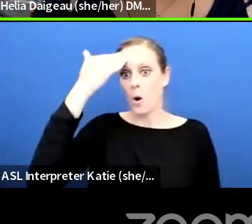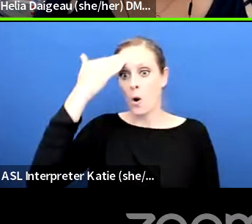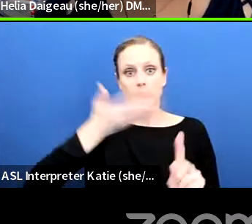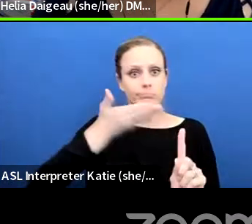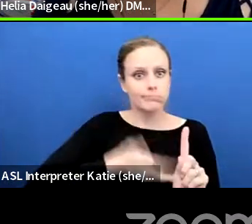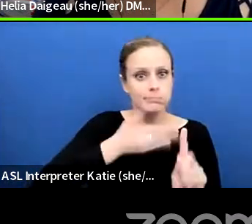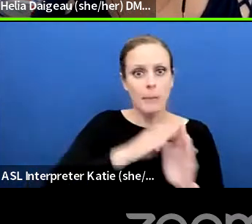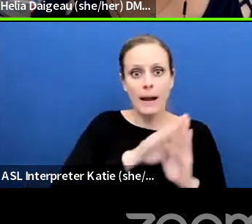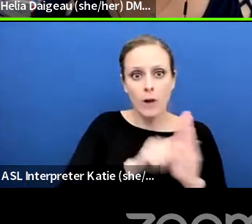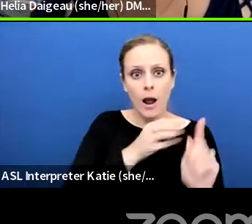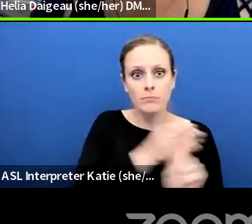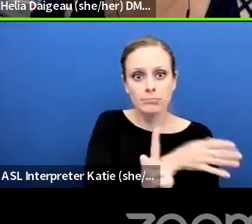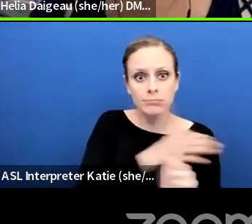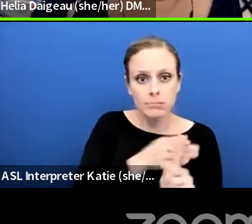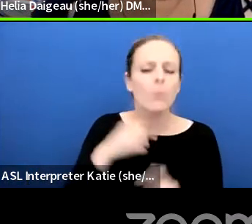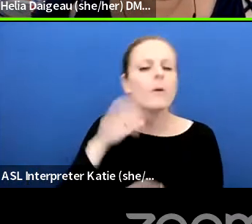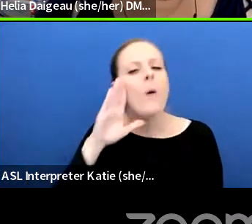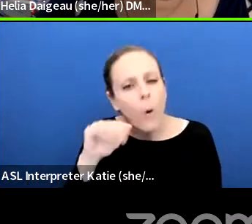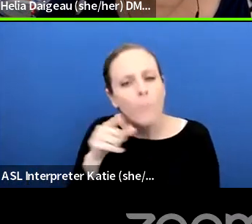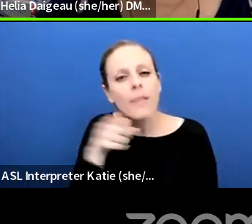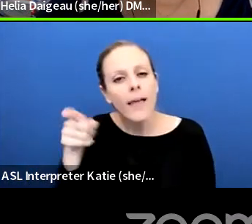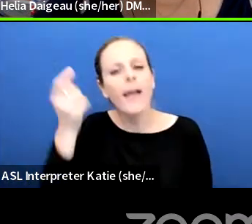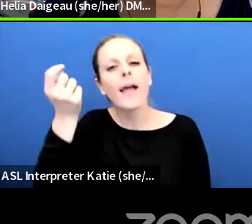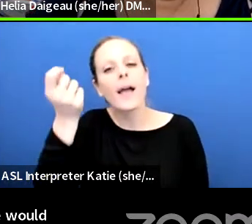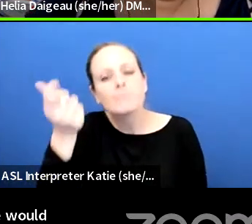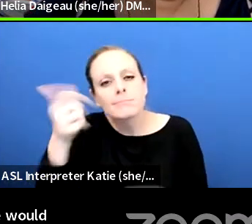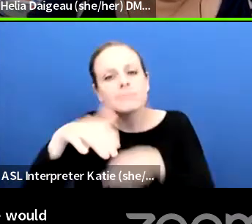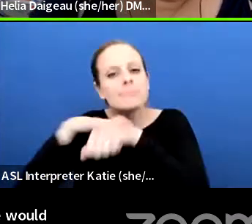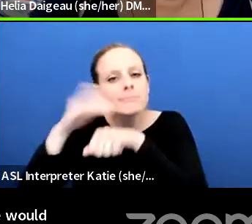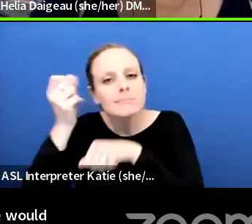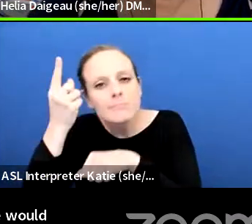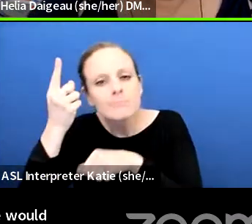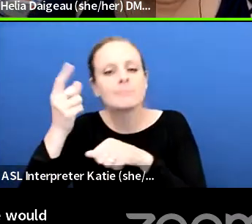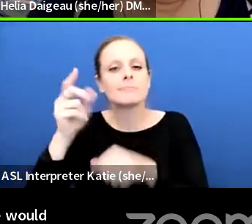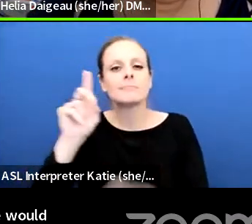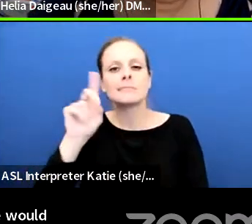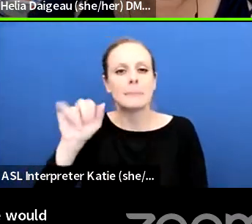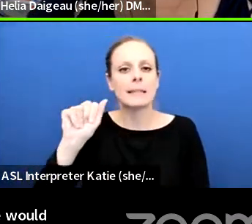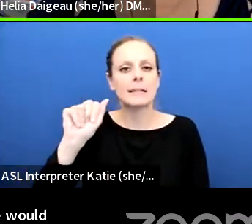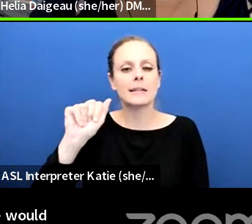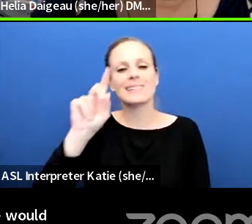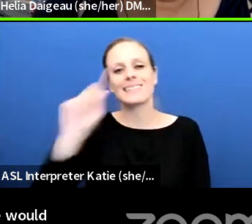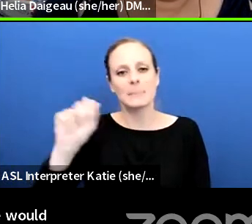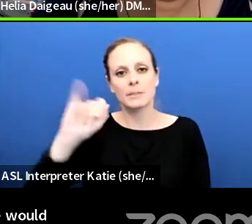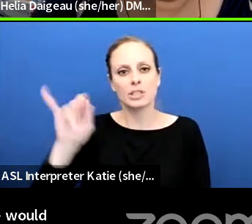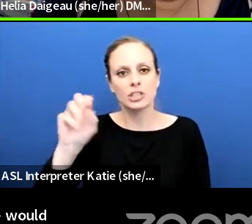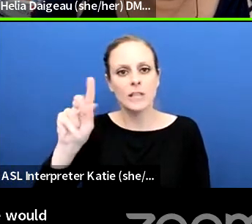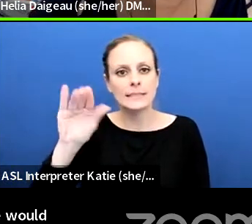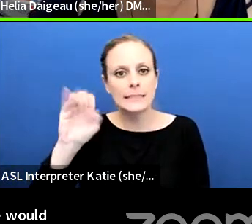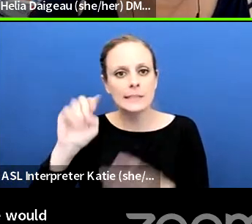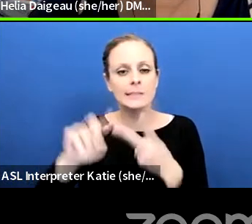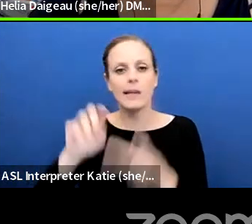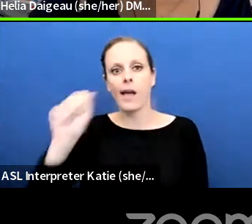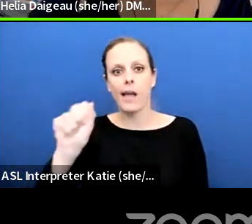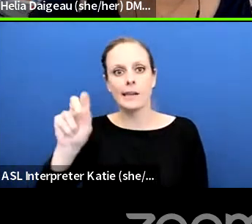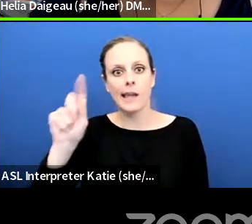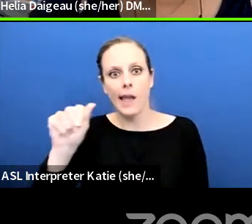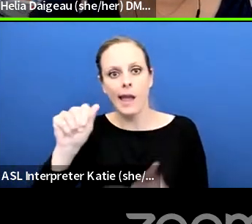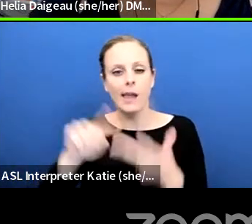that they would have, an understanding of disability justice, the ADA, independent living centers,